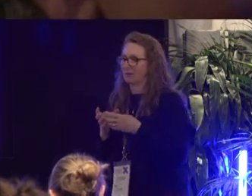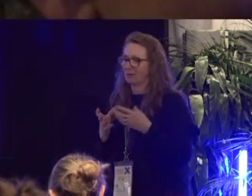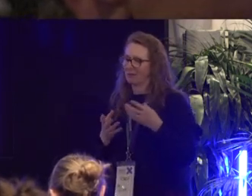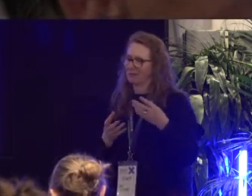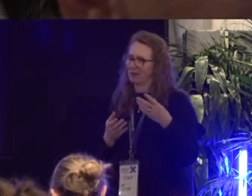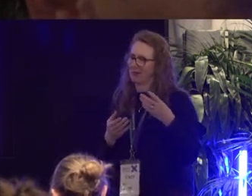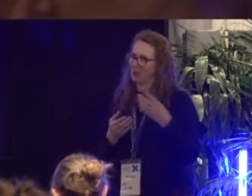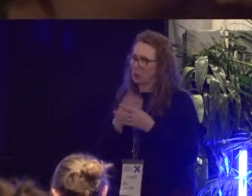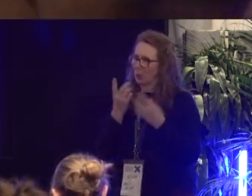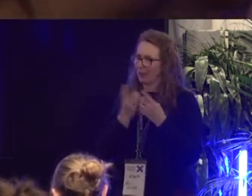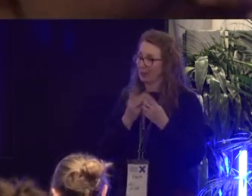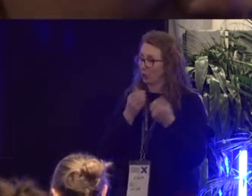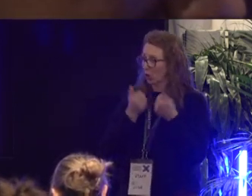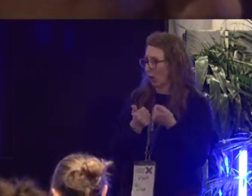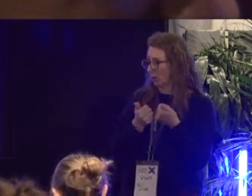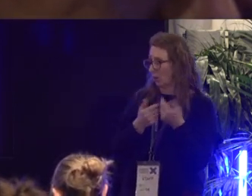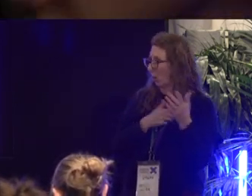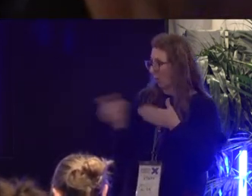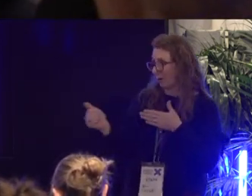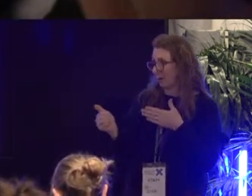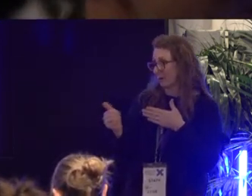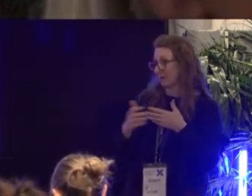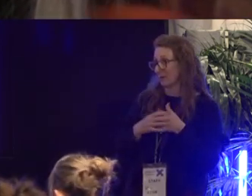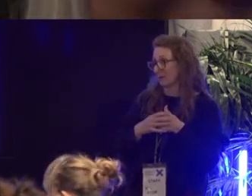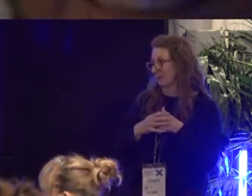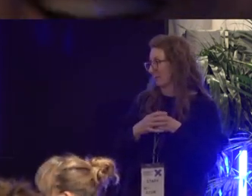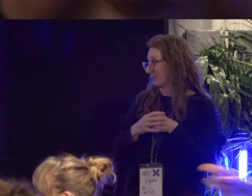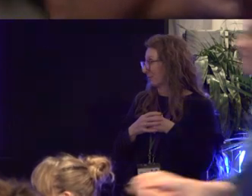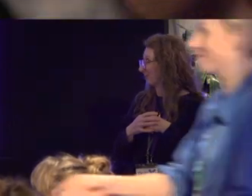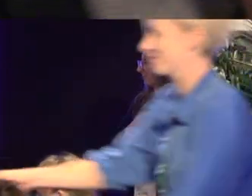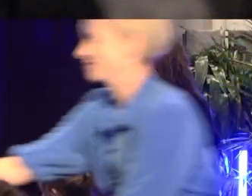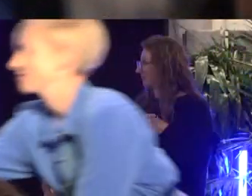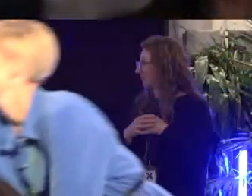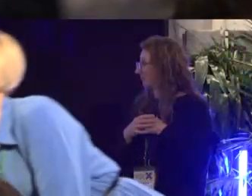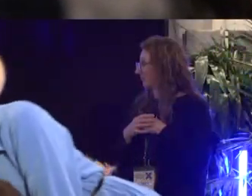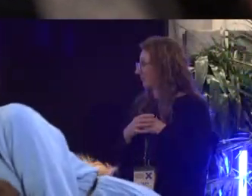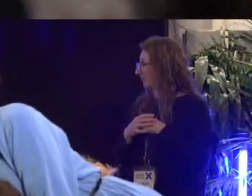good thing? I guess is the question. Sorry.